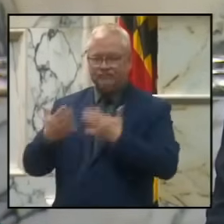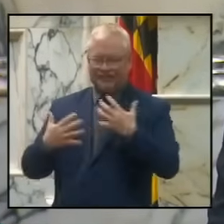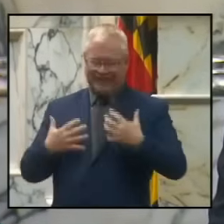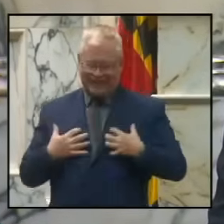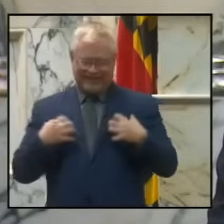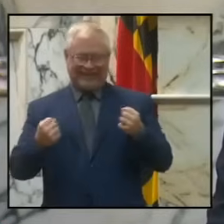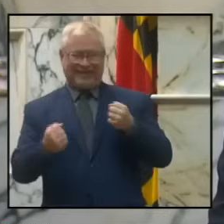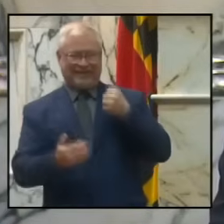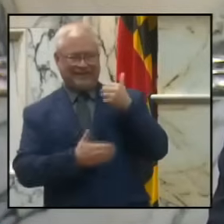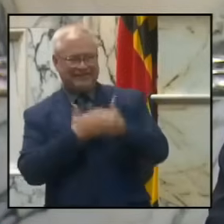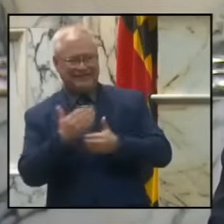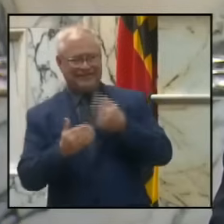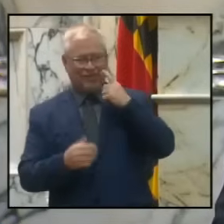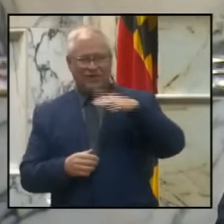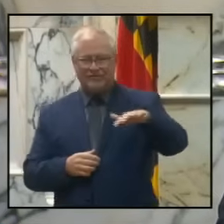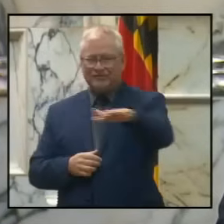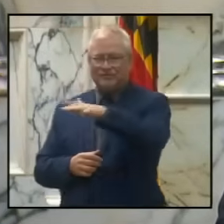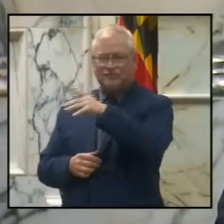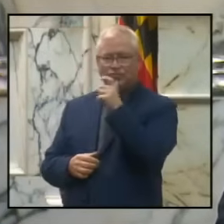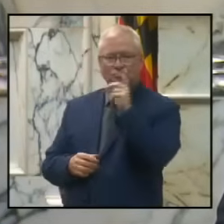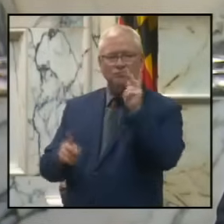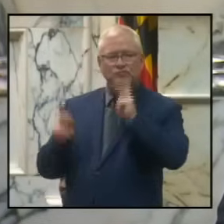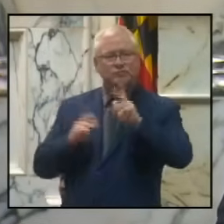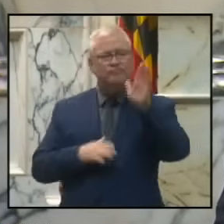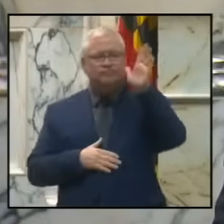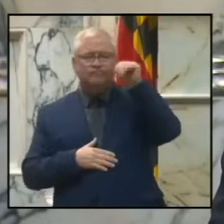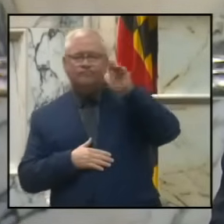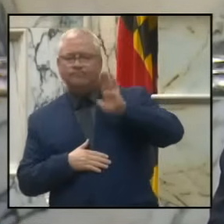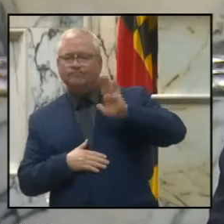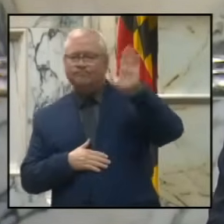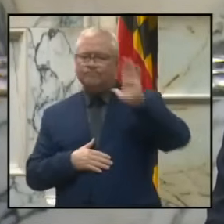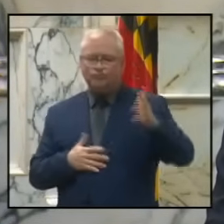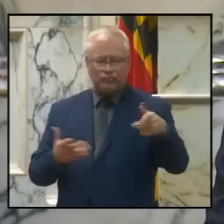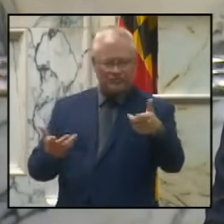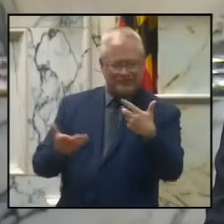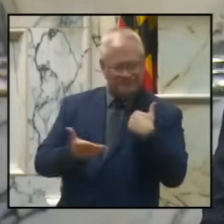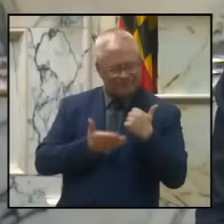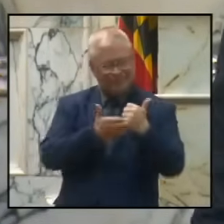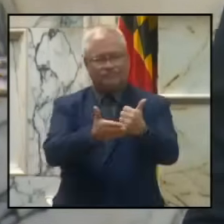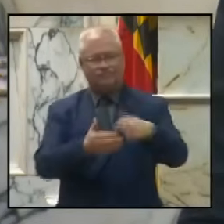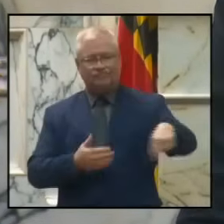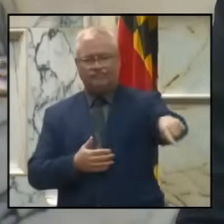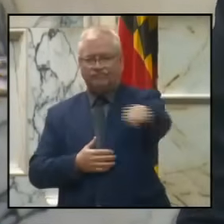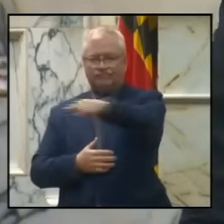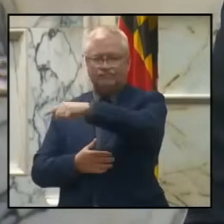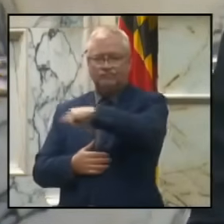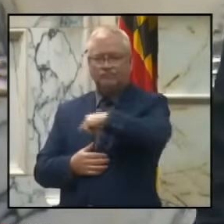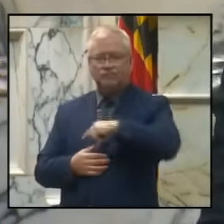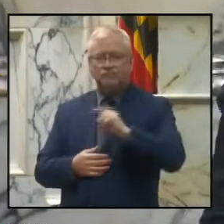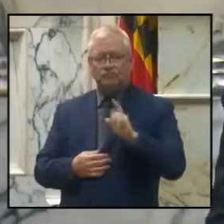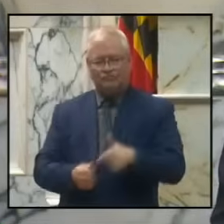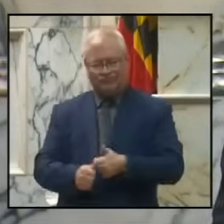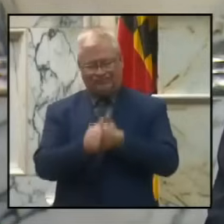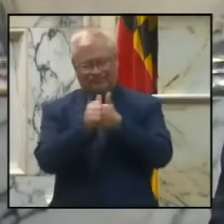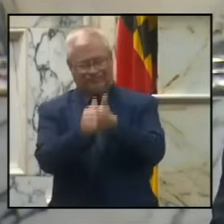hands to serve. That in this moment, we must follow their lead